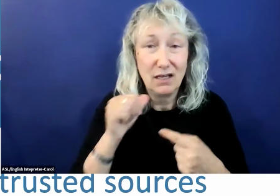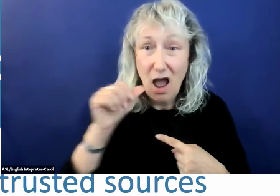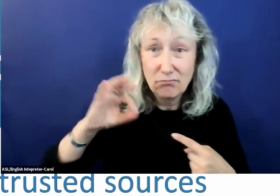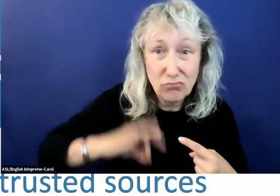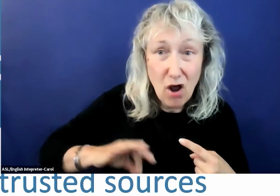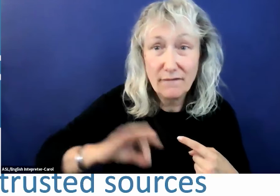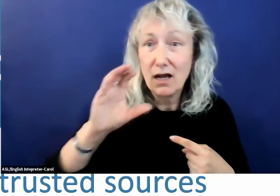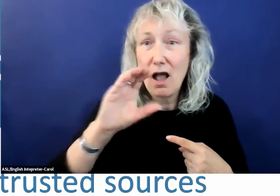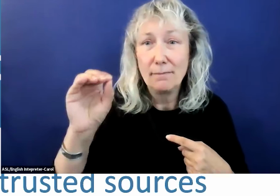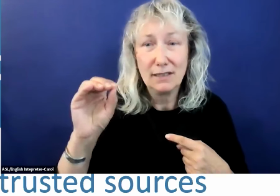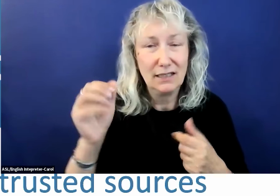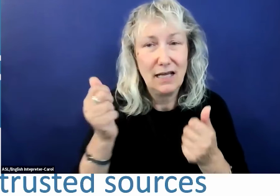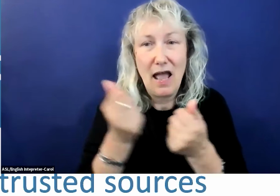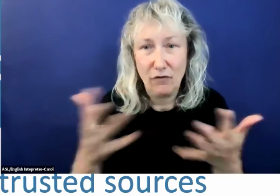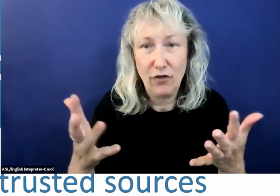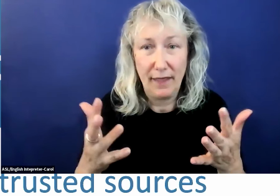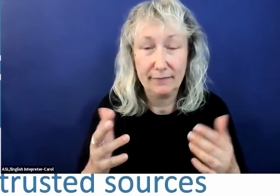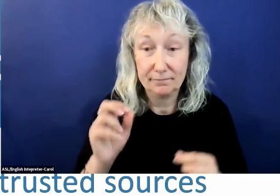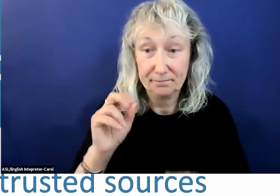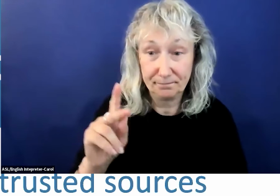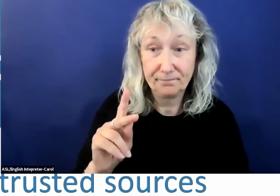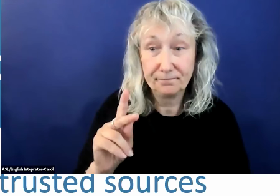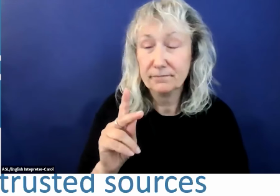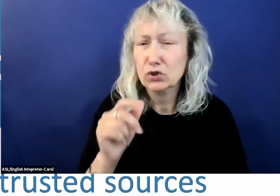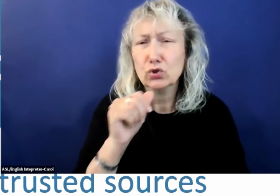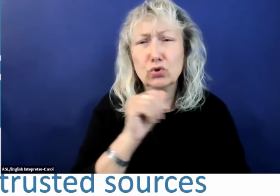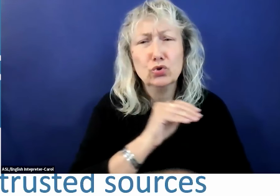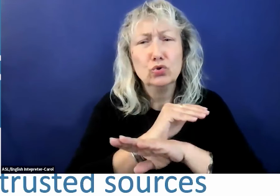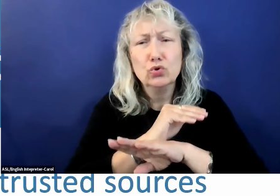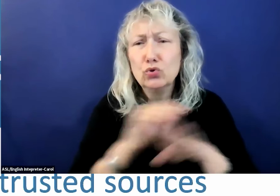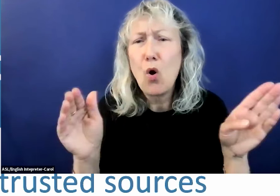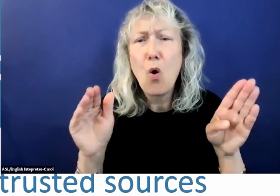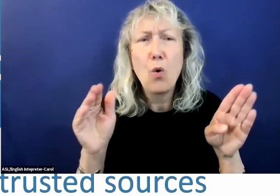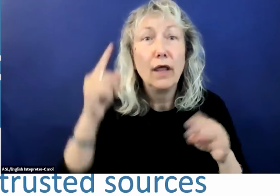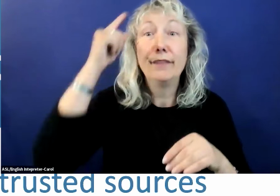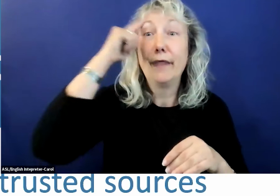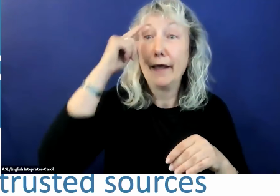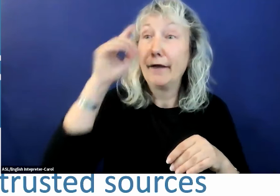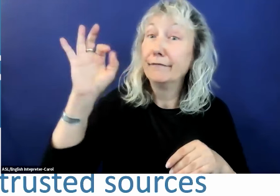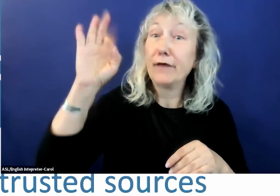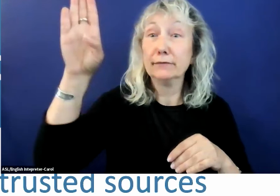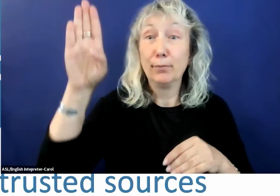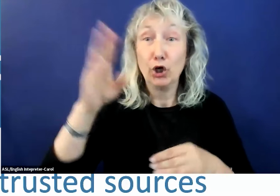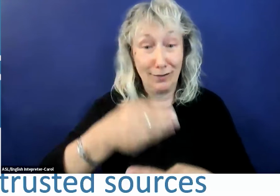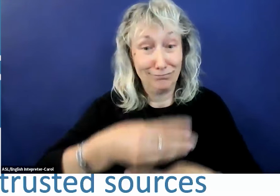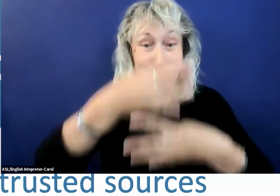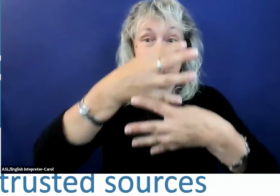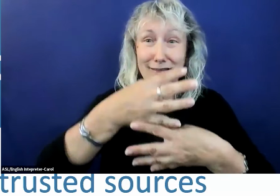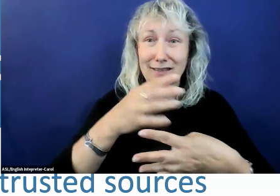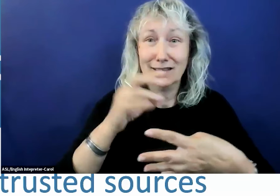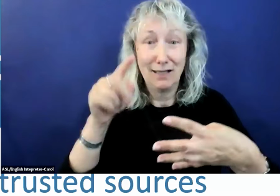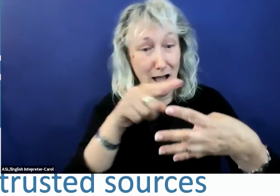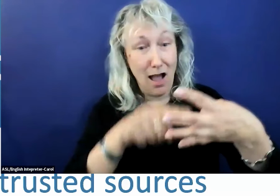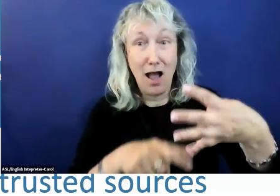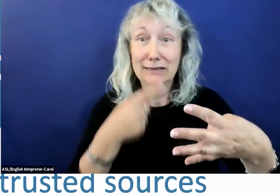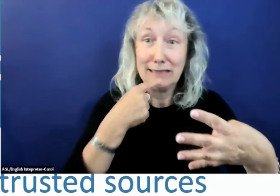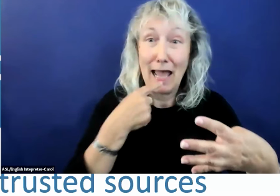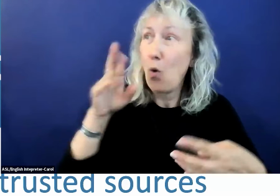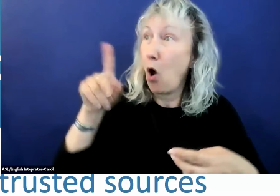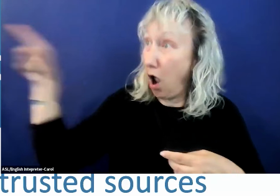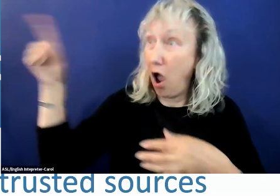nonprofits, and news outlets. Please don't take a random Facebook post or a so-and-so heard